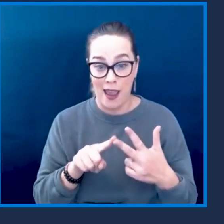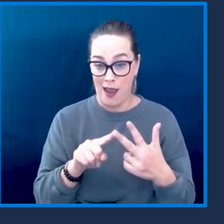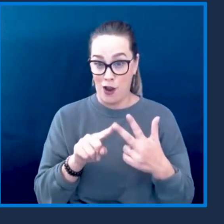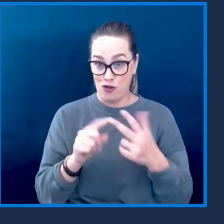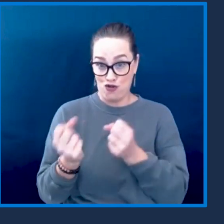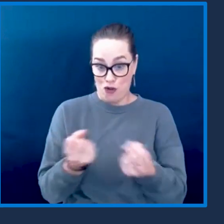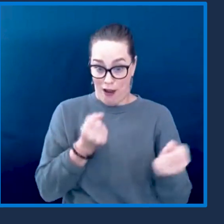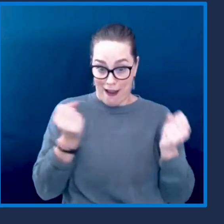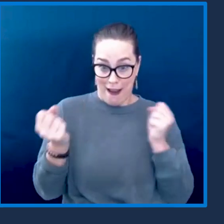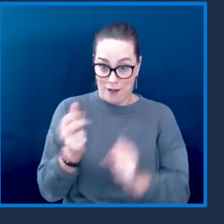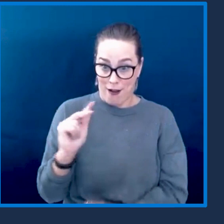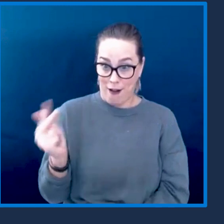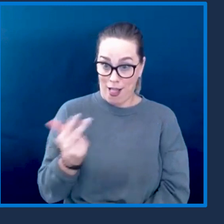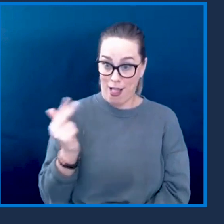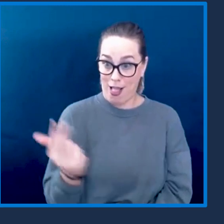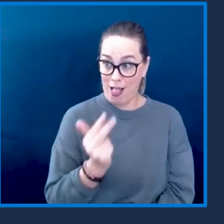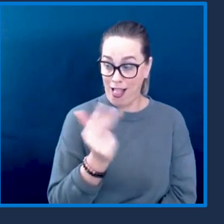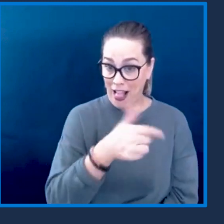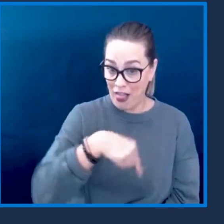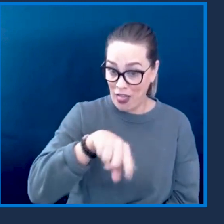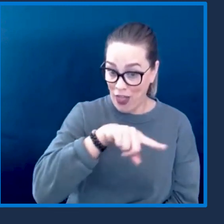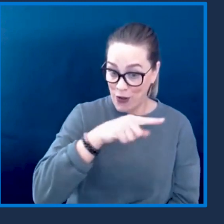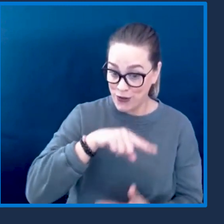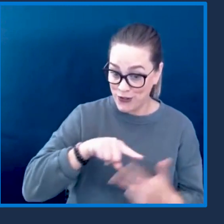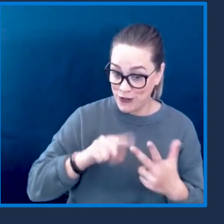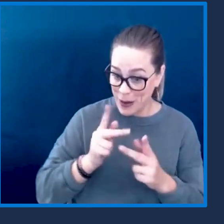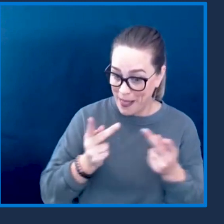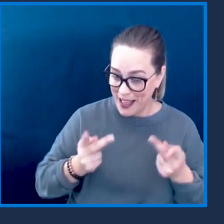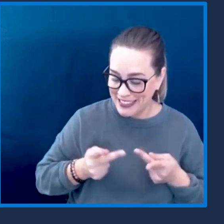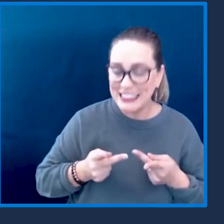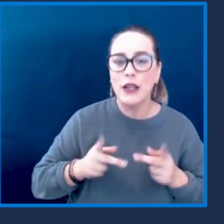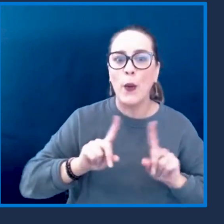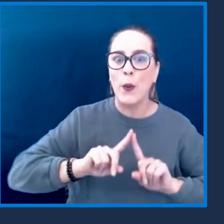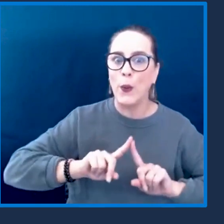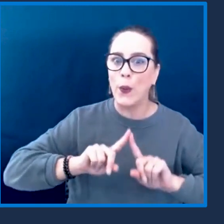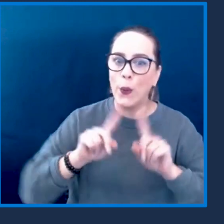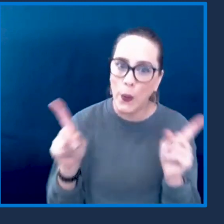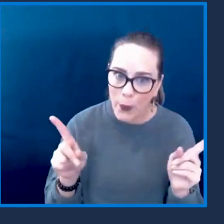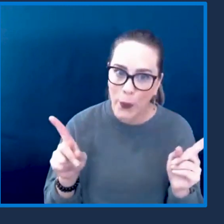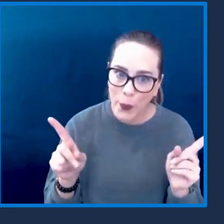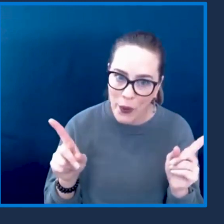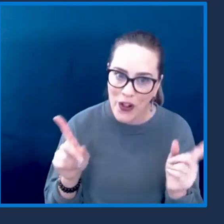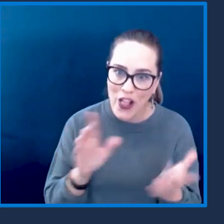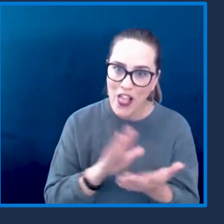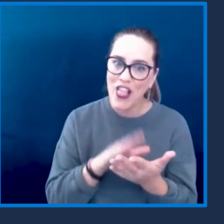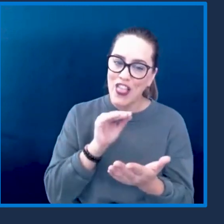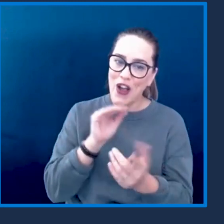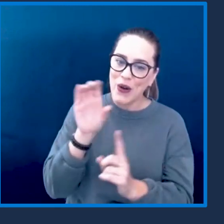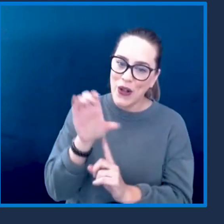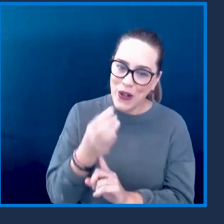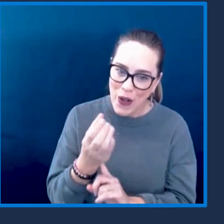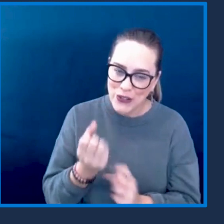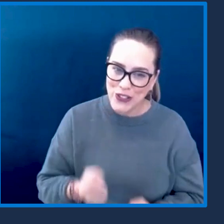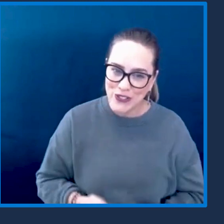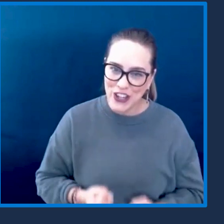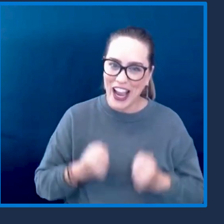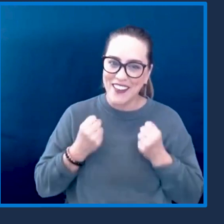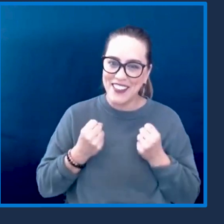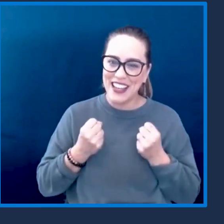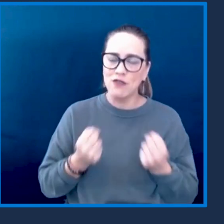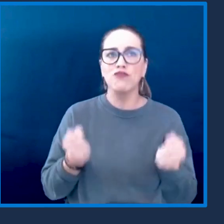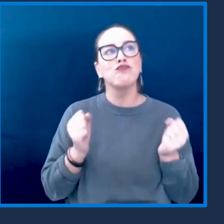places is very, very different. And so learning the culture of driving, having driven in Southern California